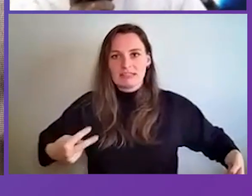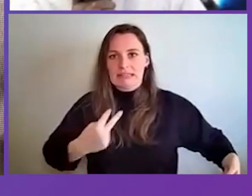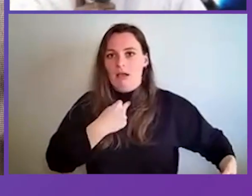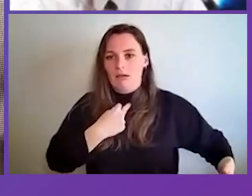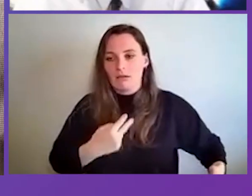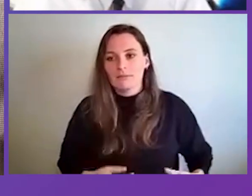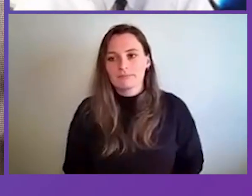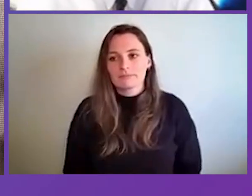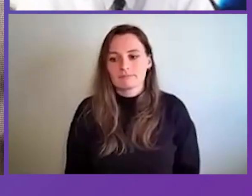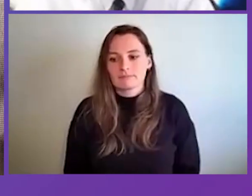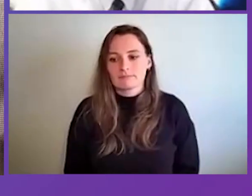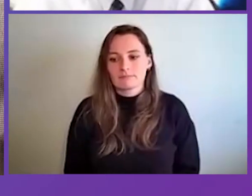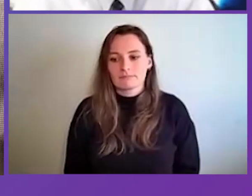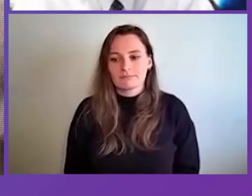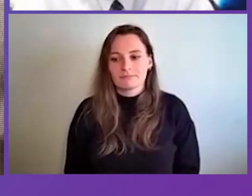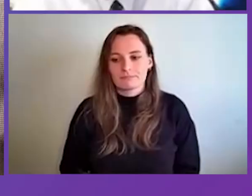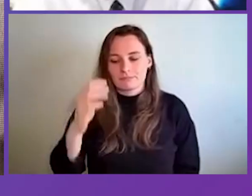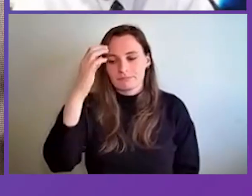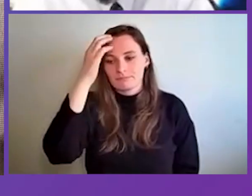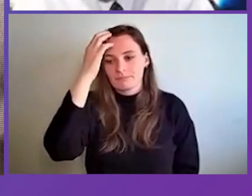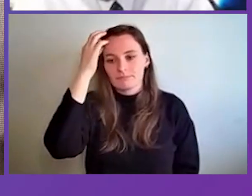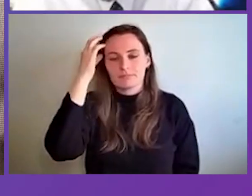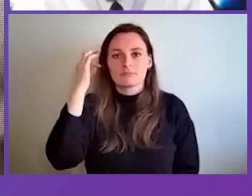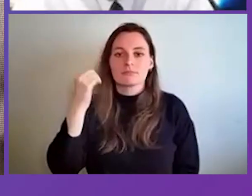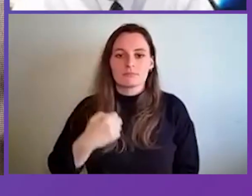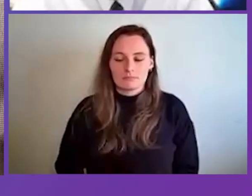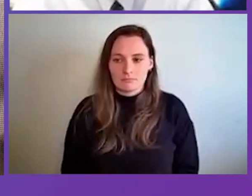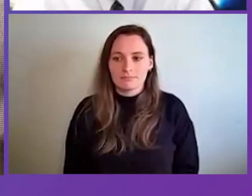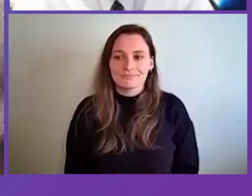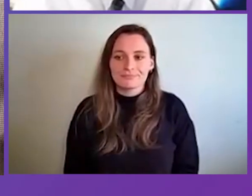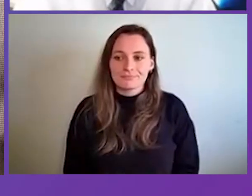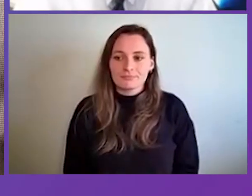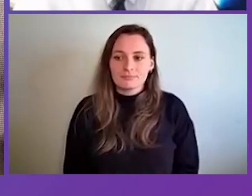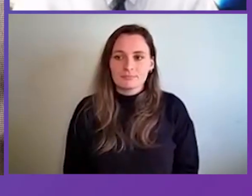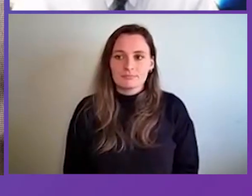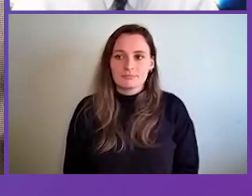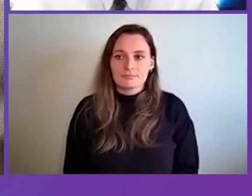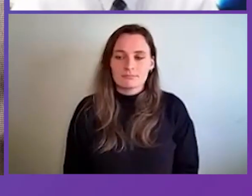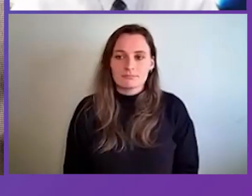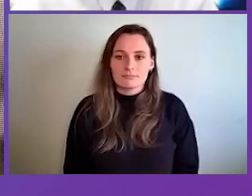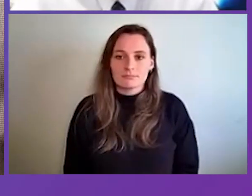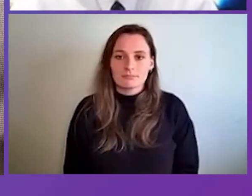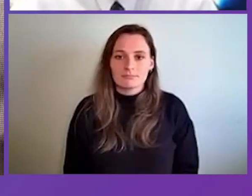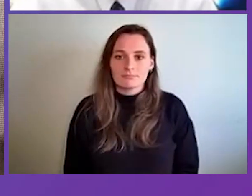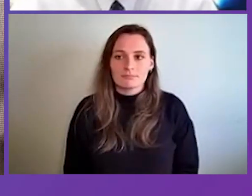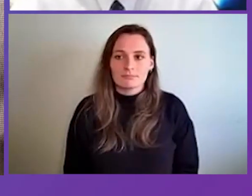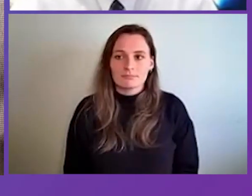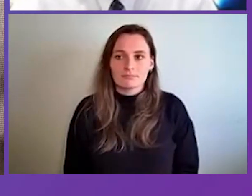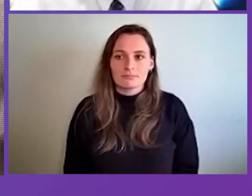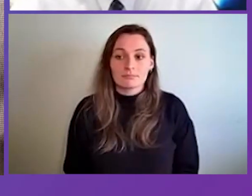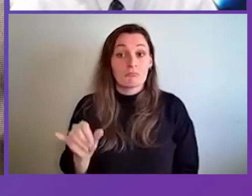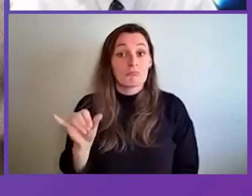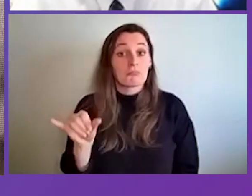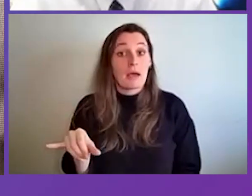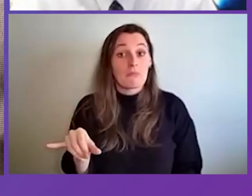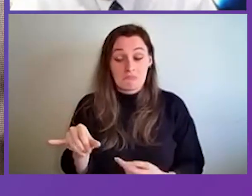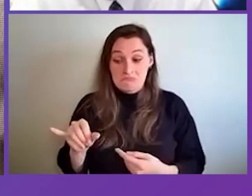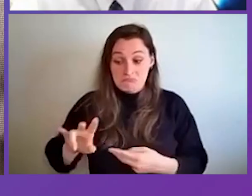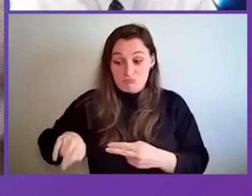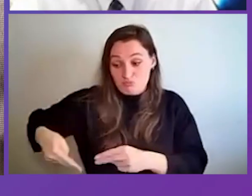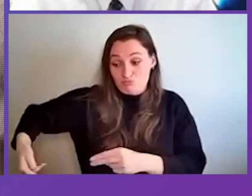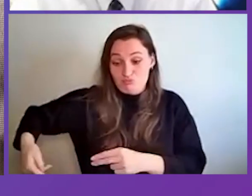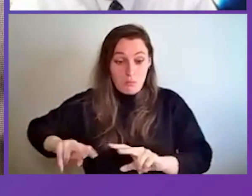One thing you'll notice is the method that's used normally to secure these wheelchairs doesn't make use of the